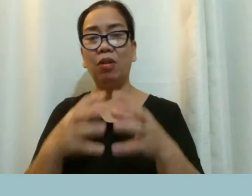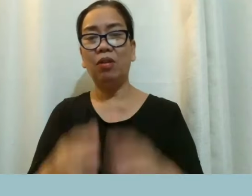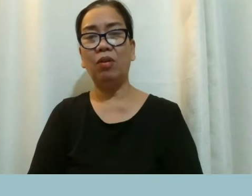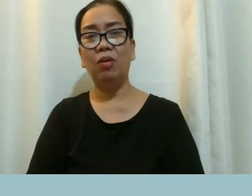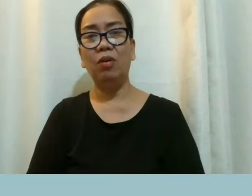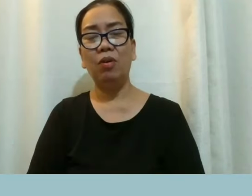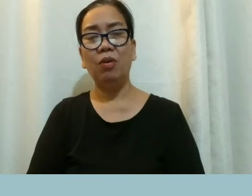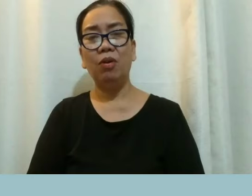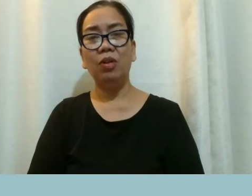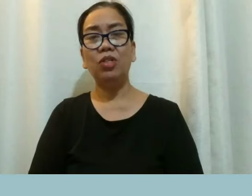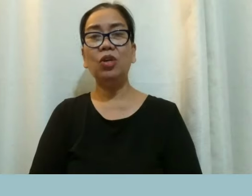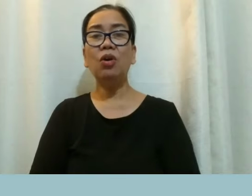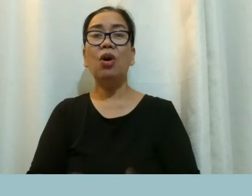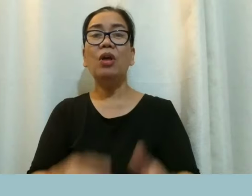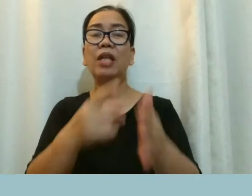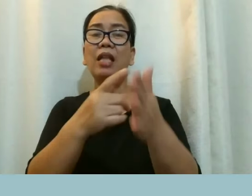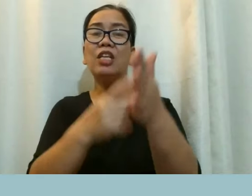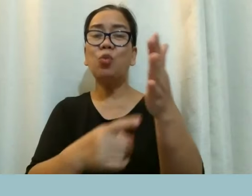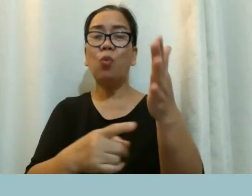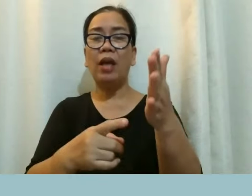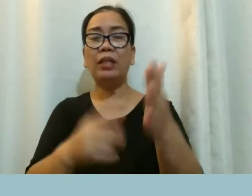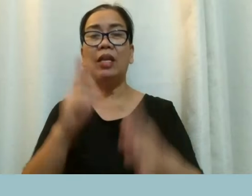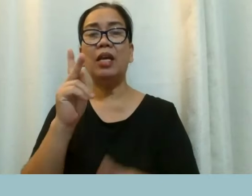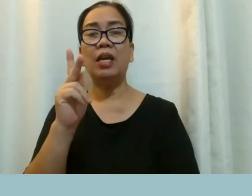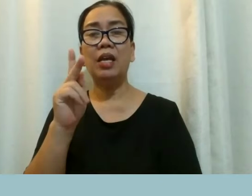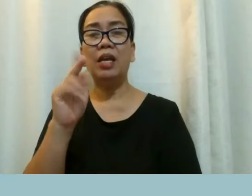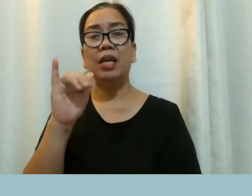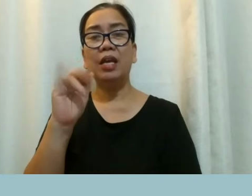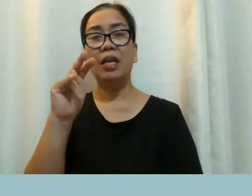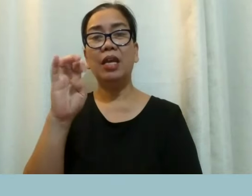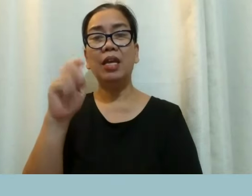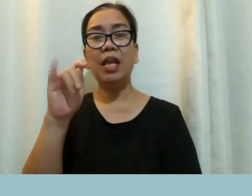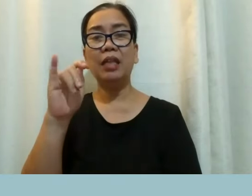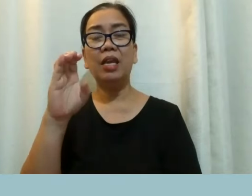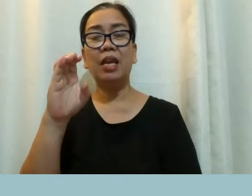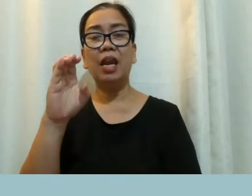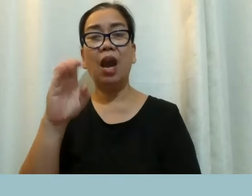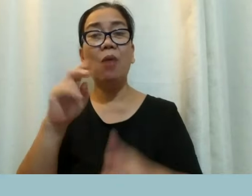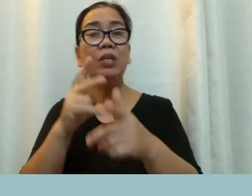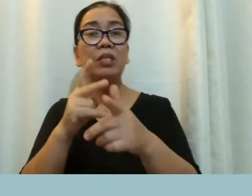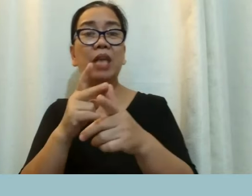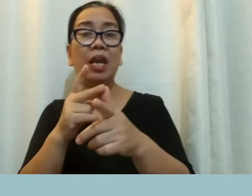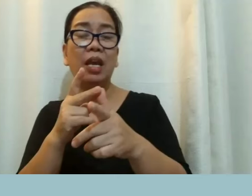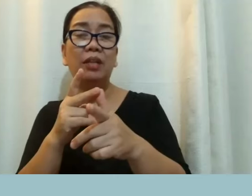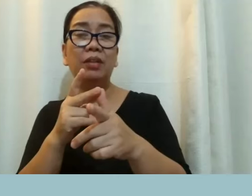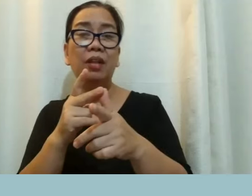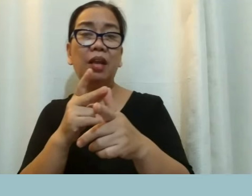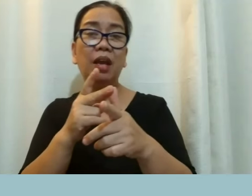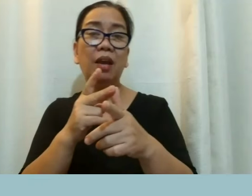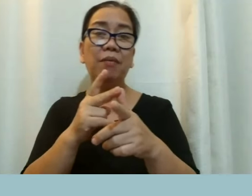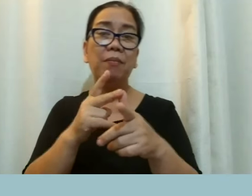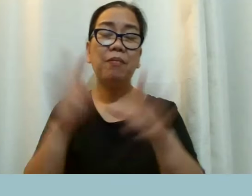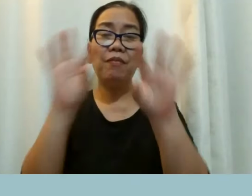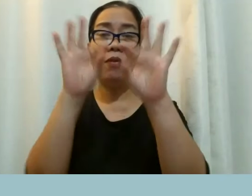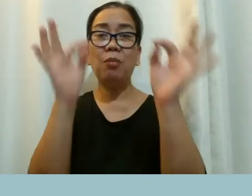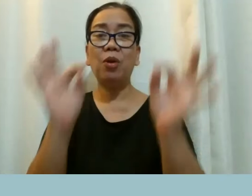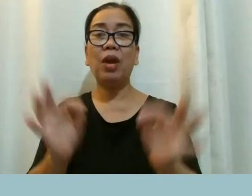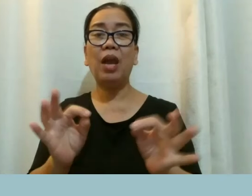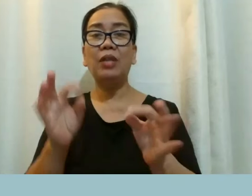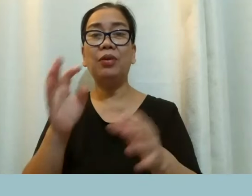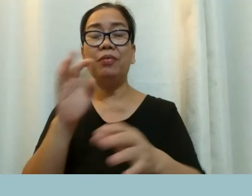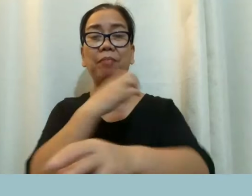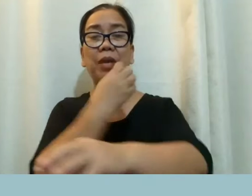ball. So, that is what kinetic, our second